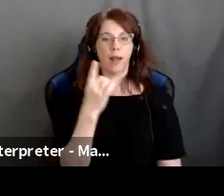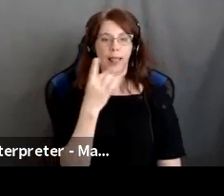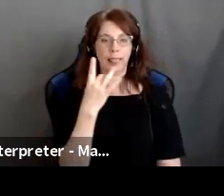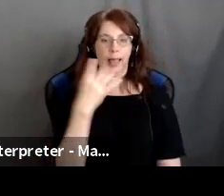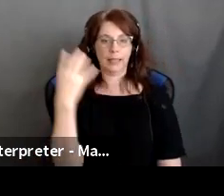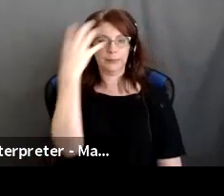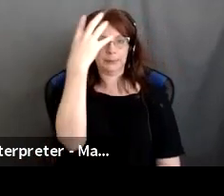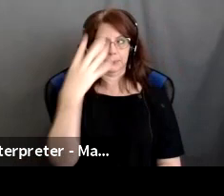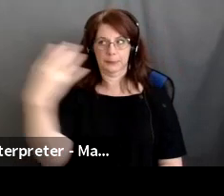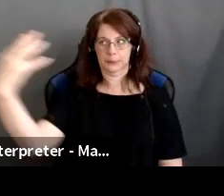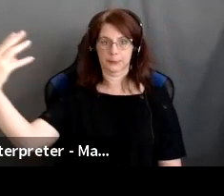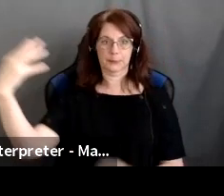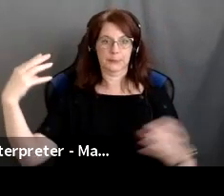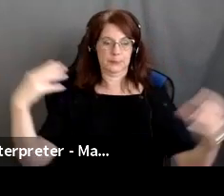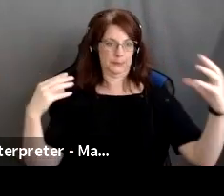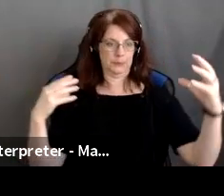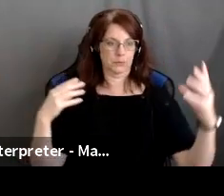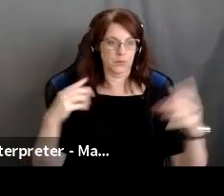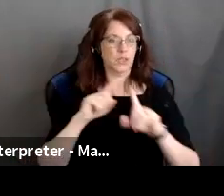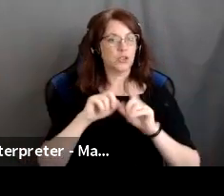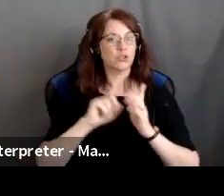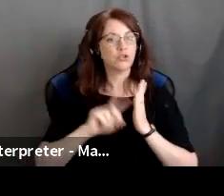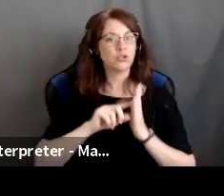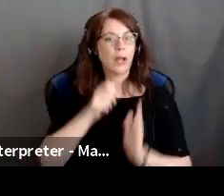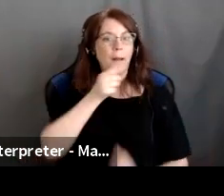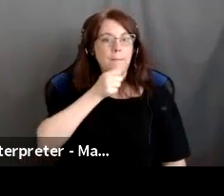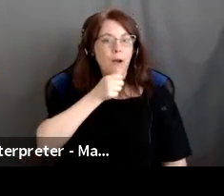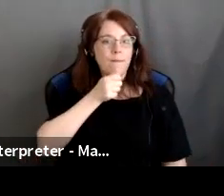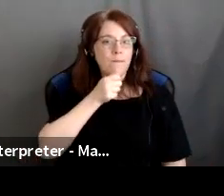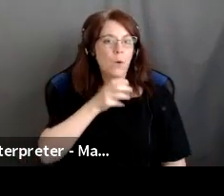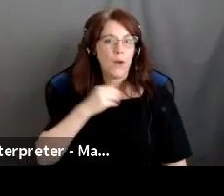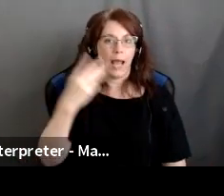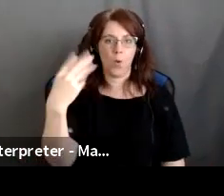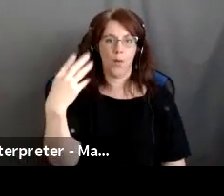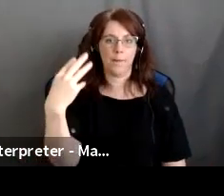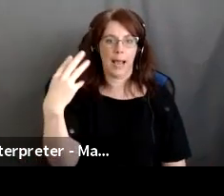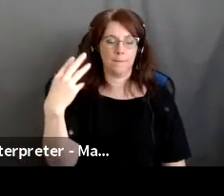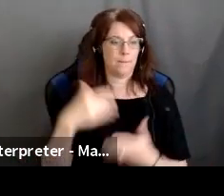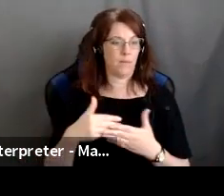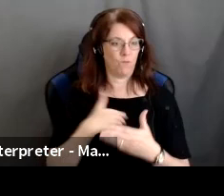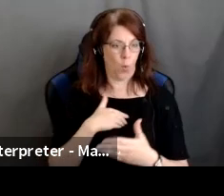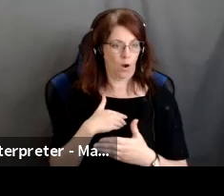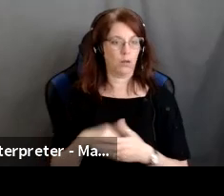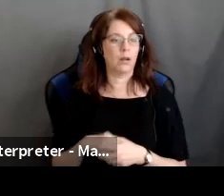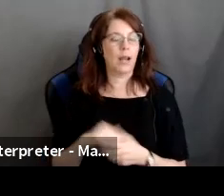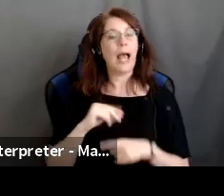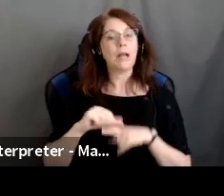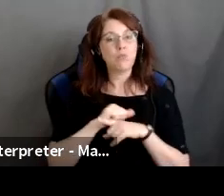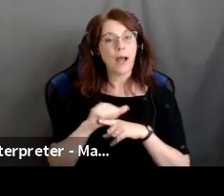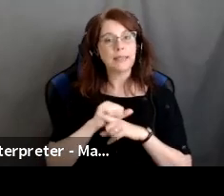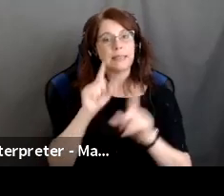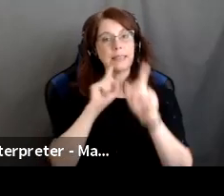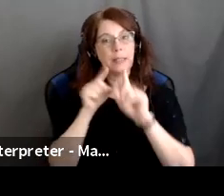centered, and you want to check your microphone and webcam ahead of time. And you want to practice speaking into